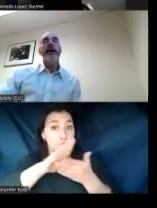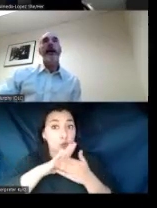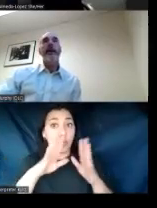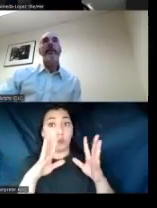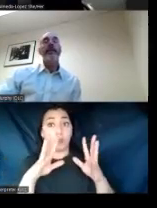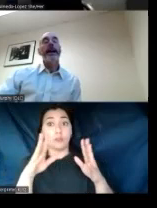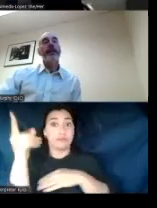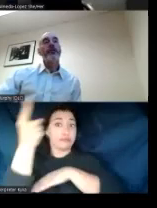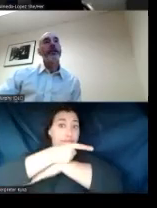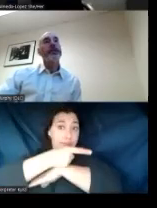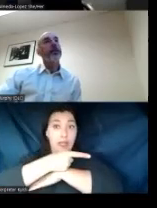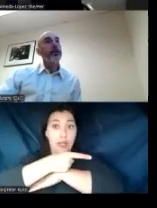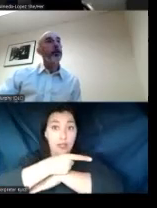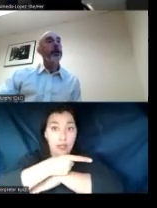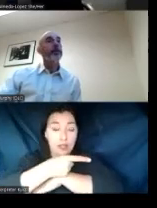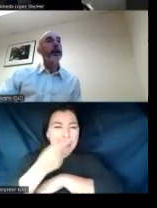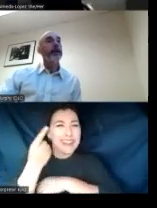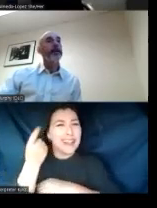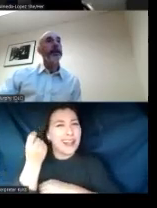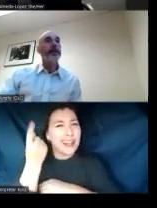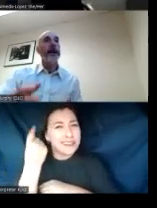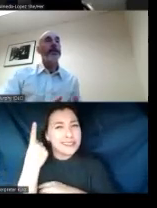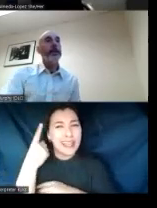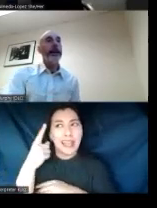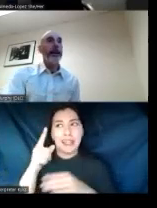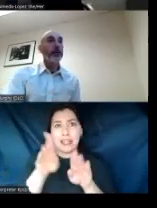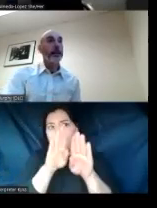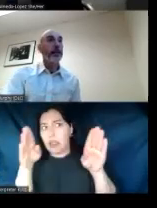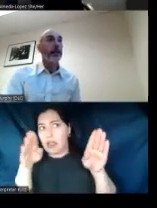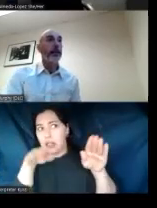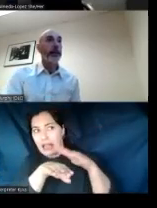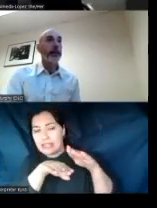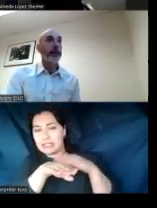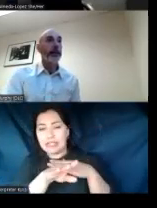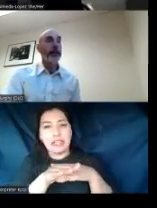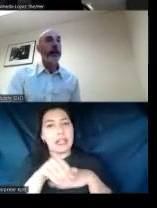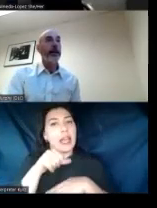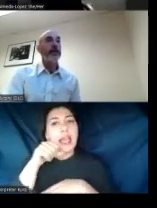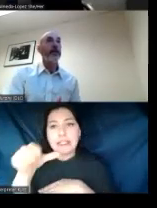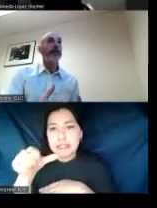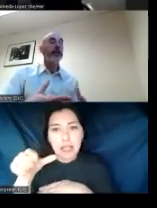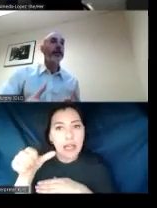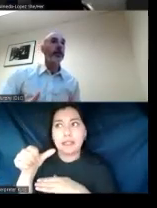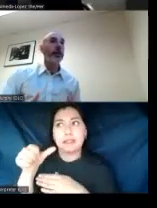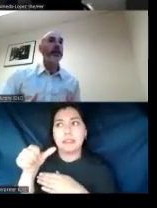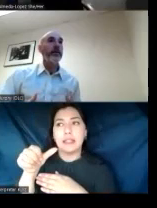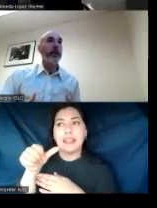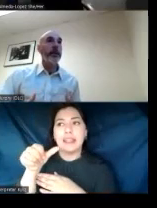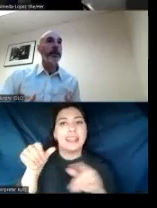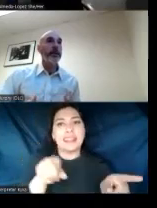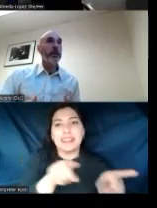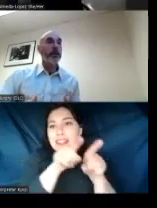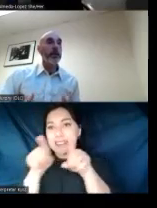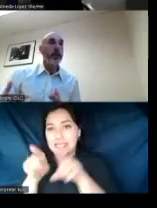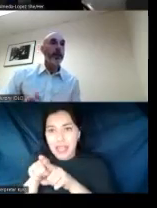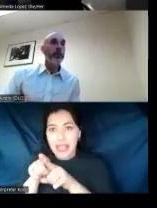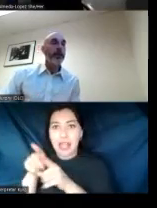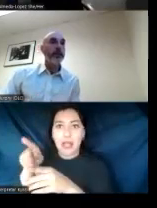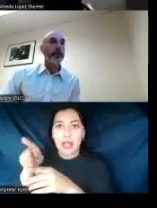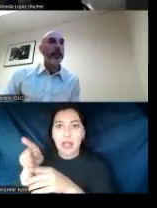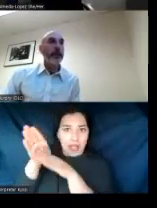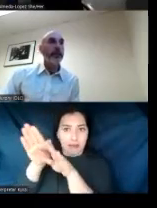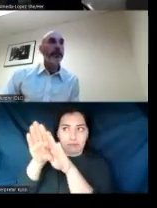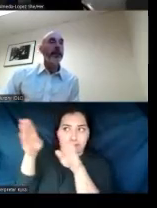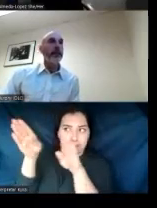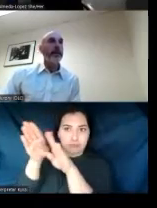the entrance to the polling place is not the main entrance to the building. All right. So, for instance, where I voted is a school, and the polling